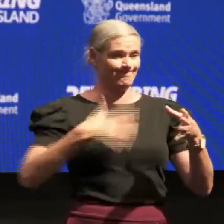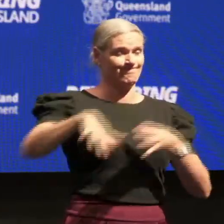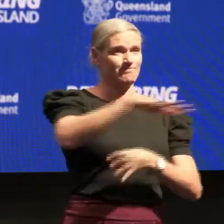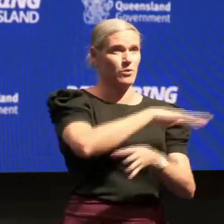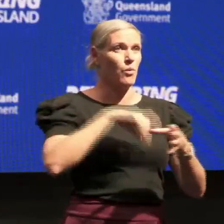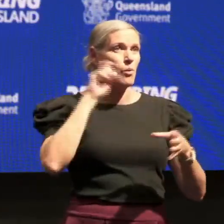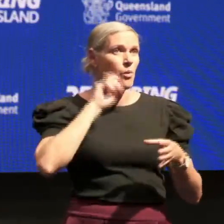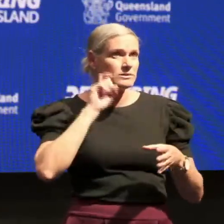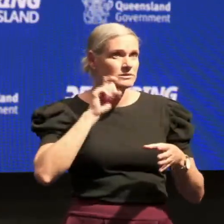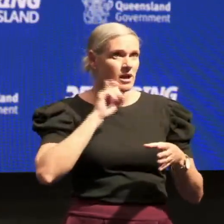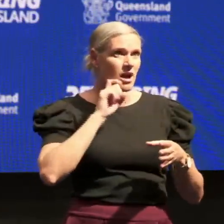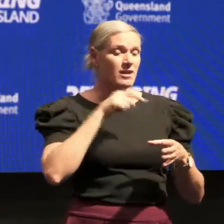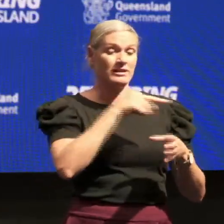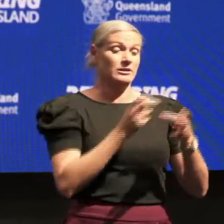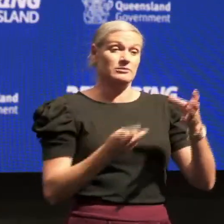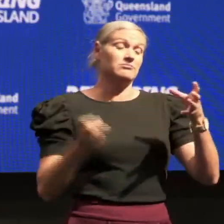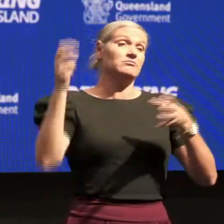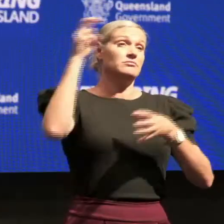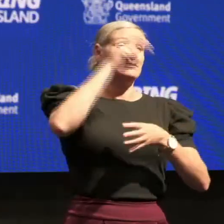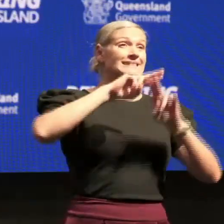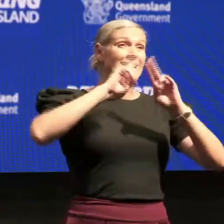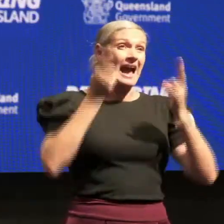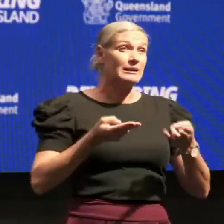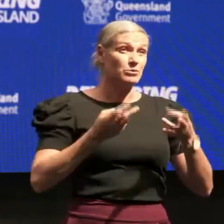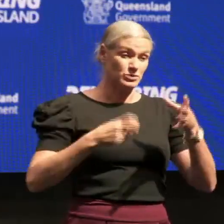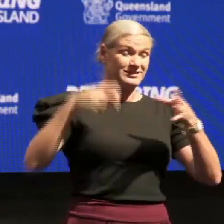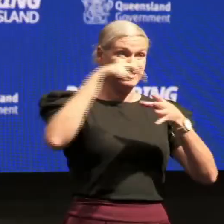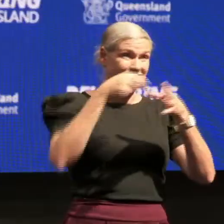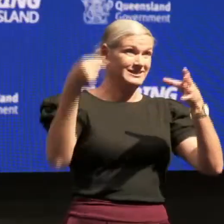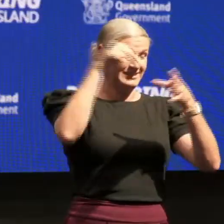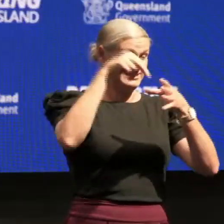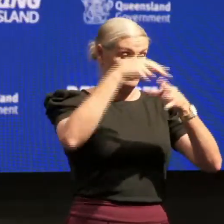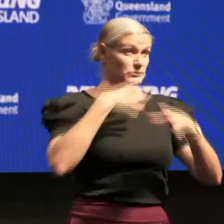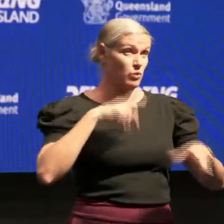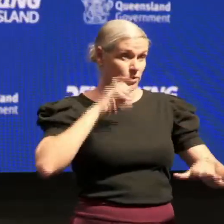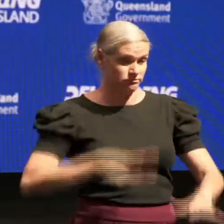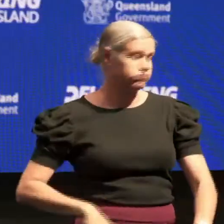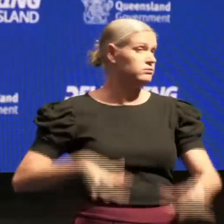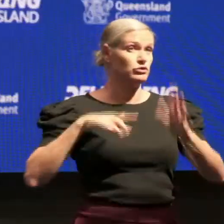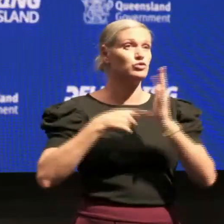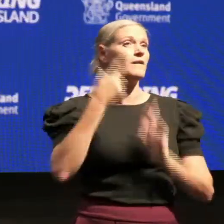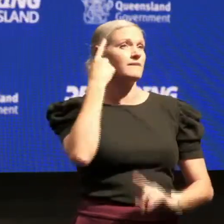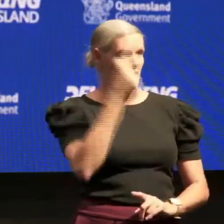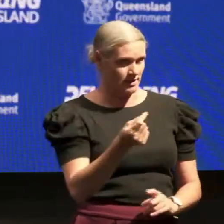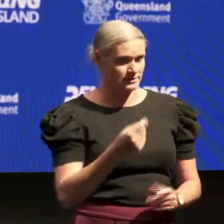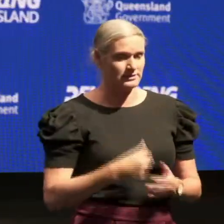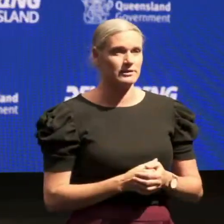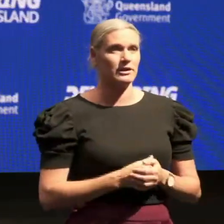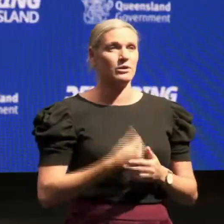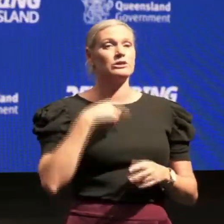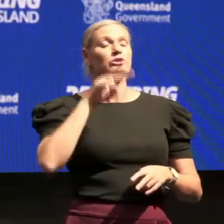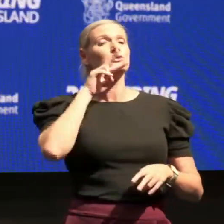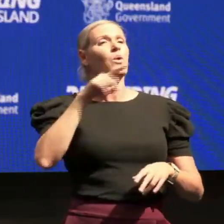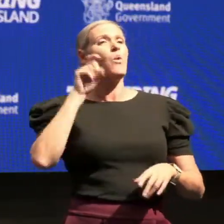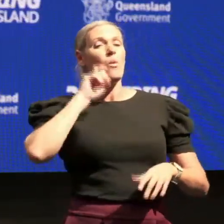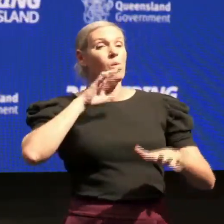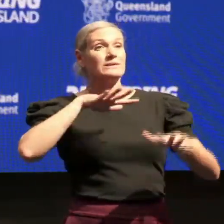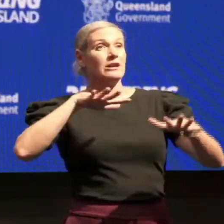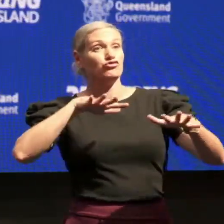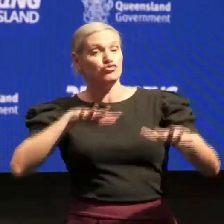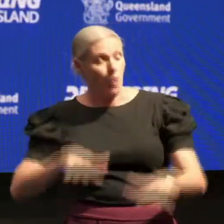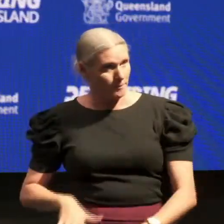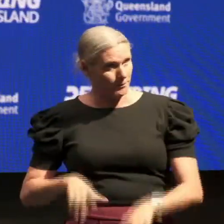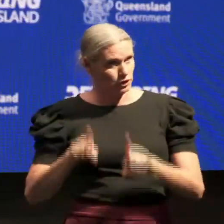the water caused them to climb up onto tables within that residence. Fortunately, we saw some decline in water levels, and